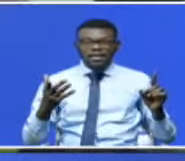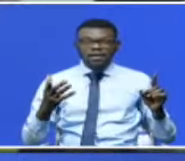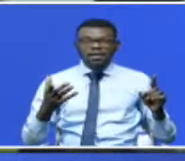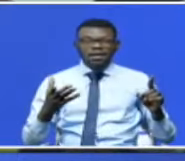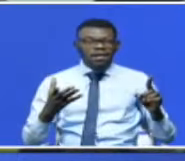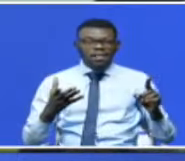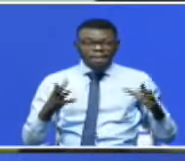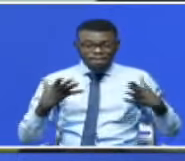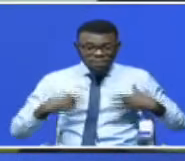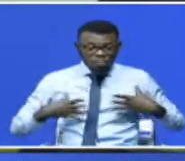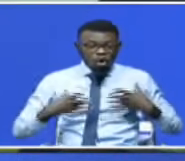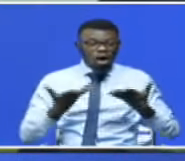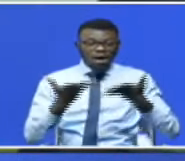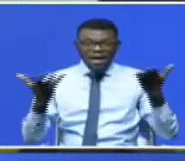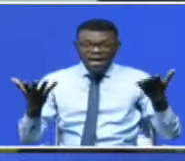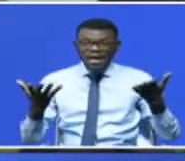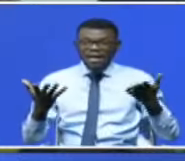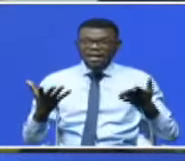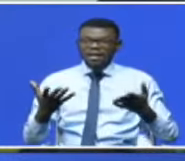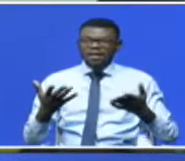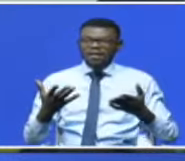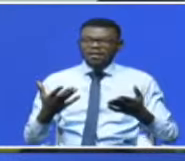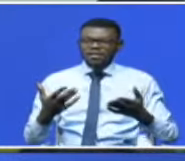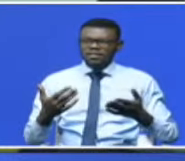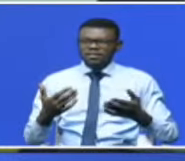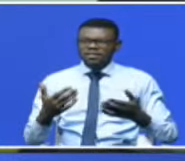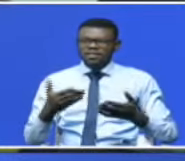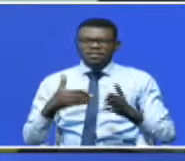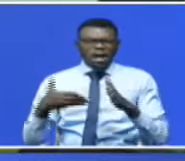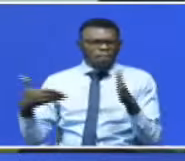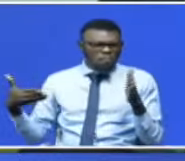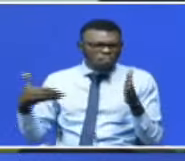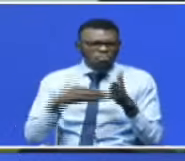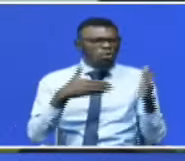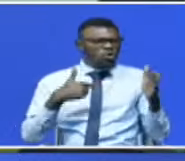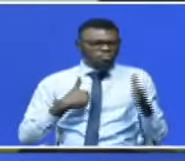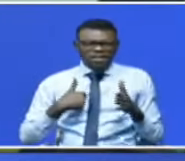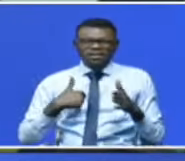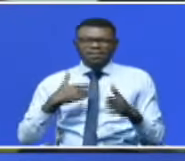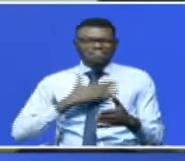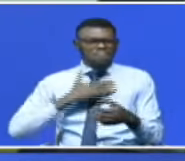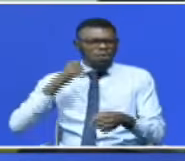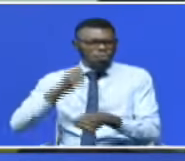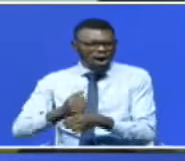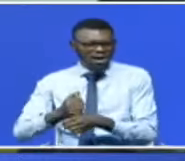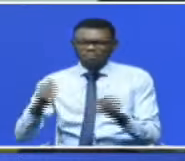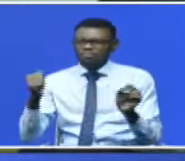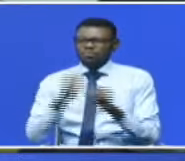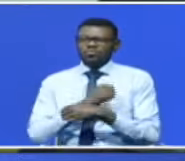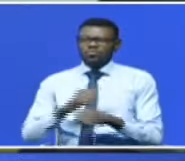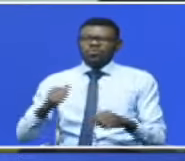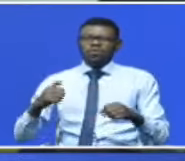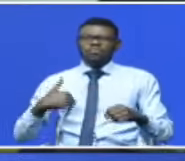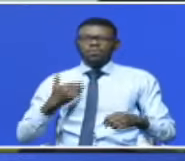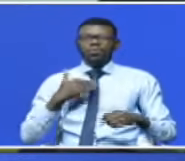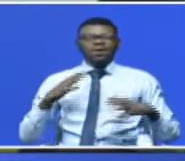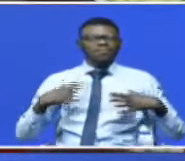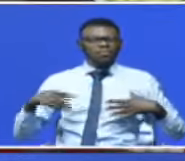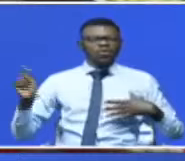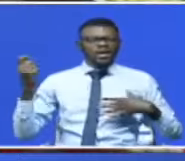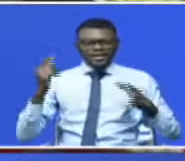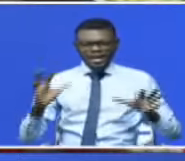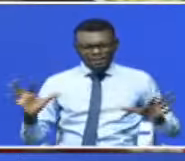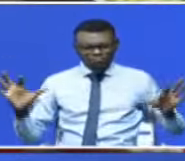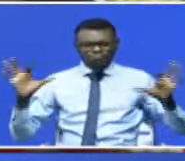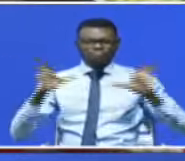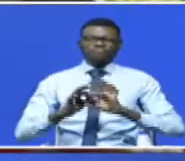mtu yeyote pia atanisimamisha kwa barabara yangu na safari yangu ya kulete wa Kenya pamoja.